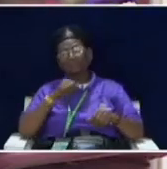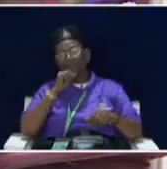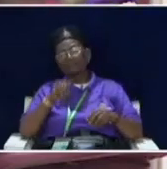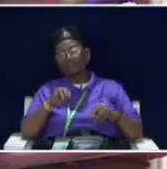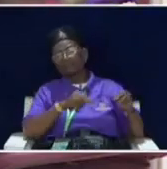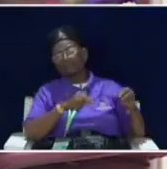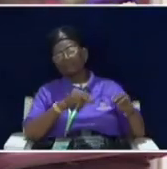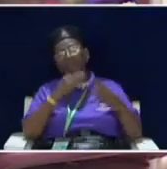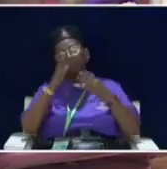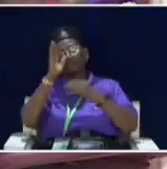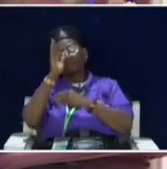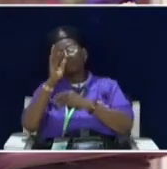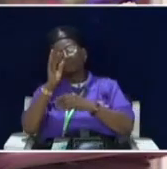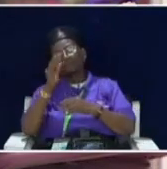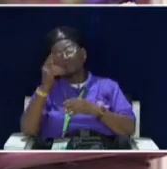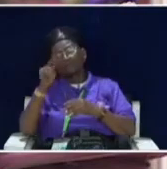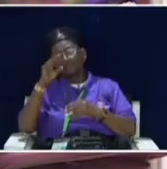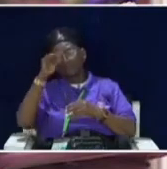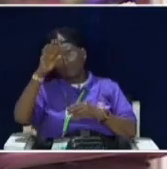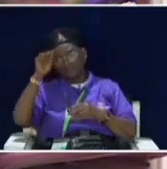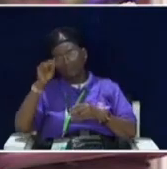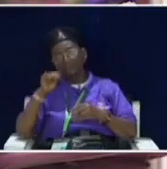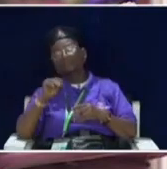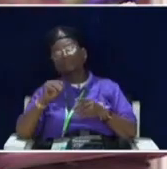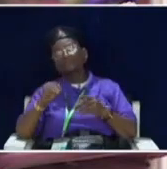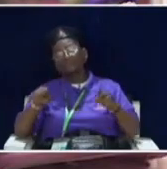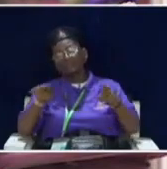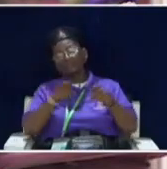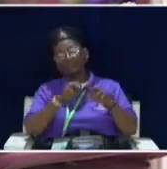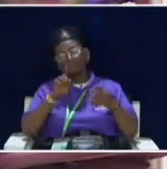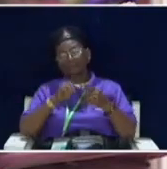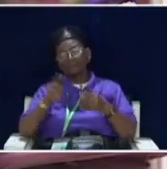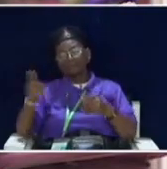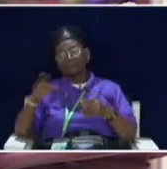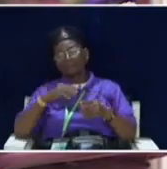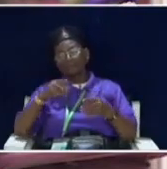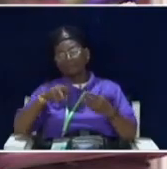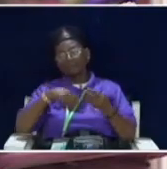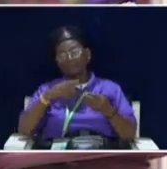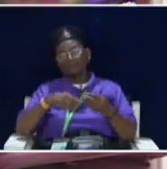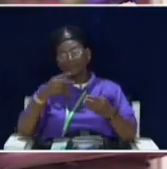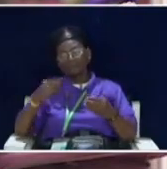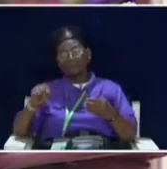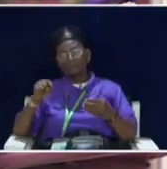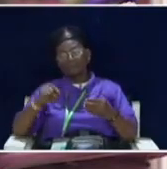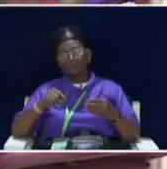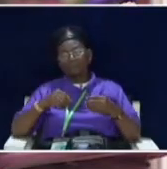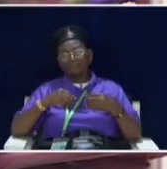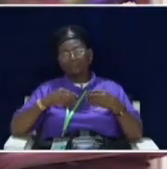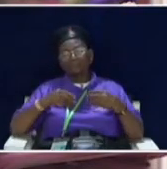and wrapped the skin of the animal around her waist